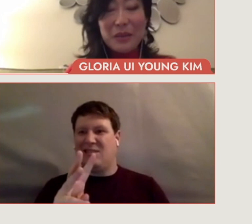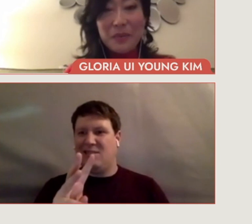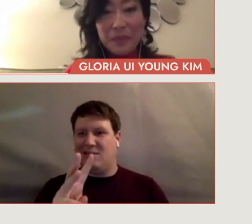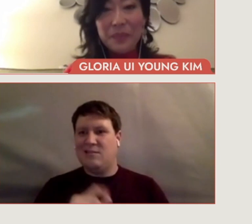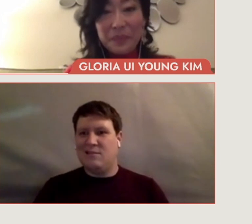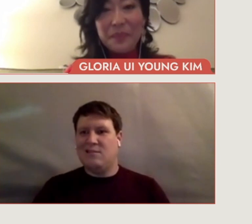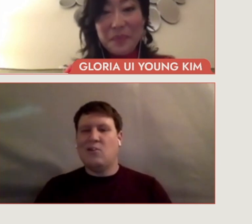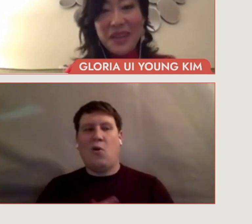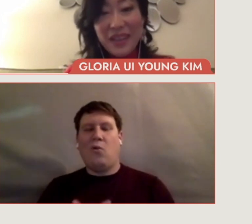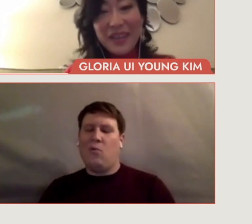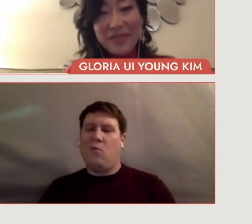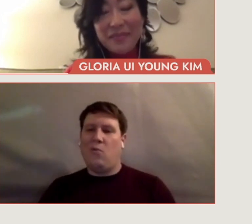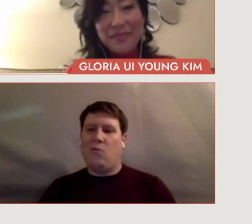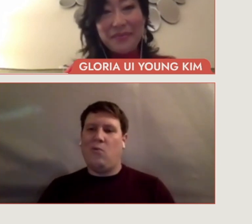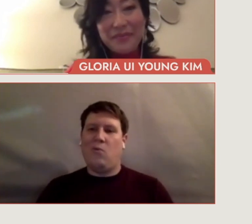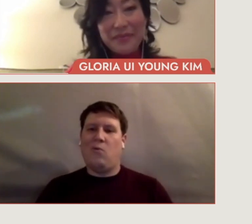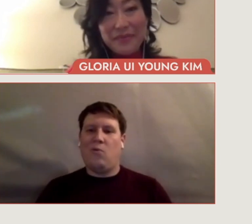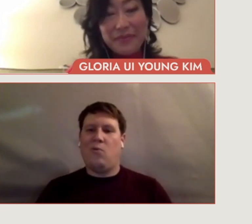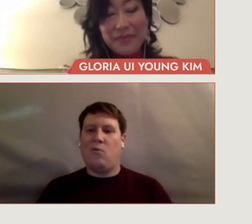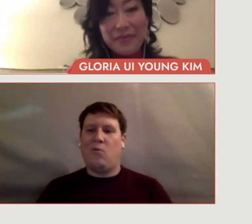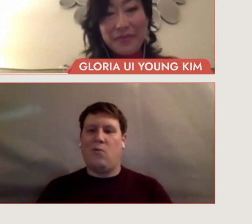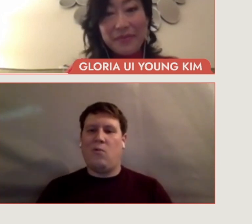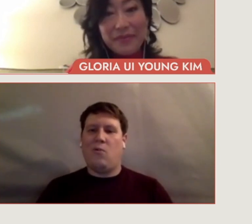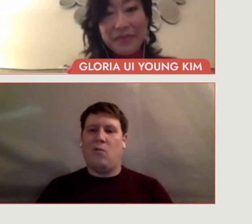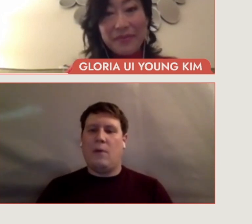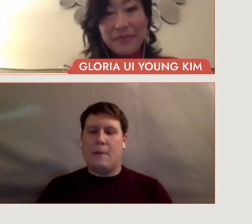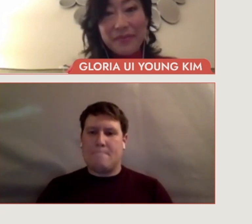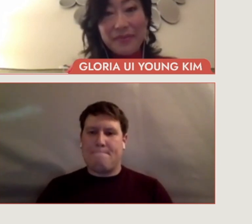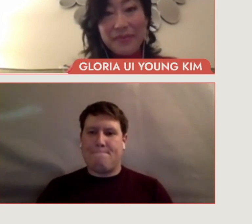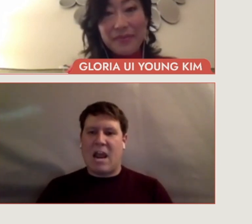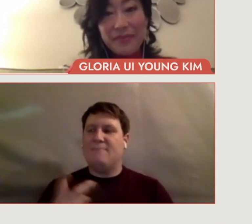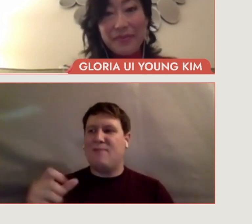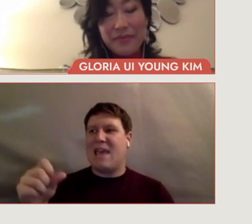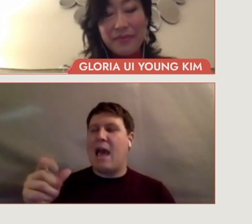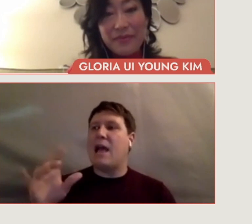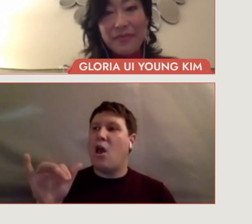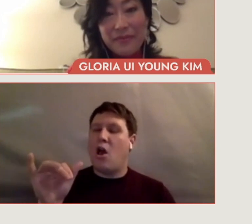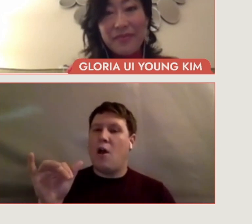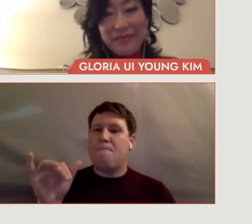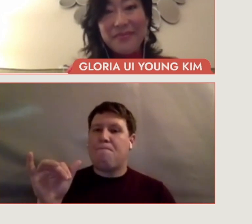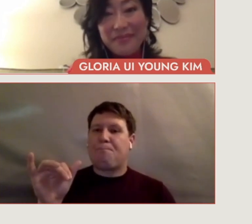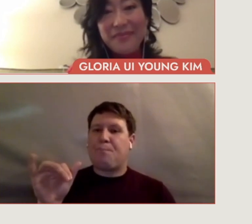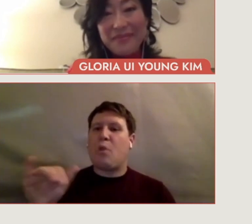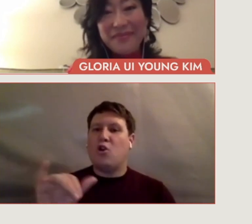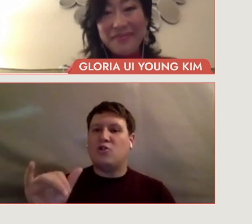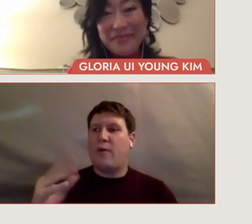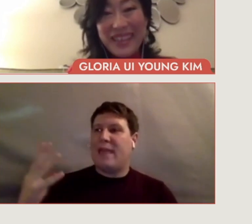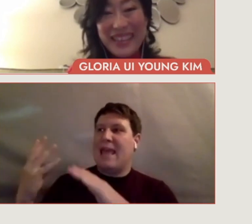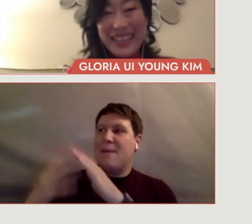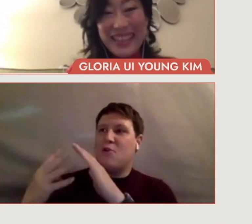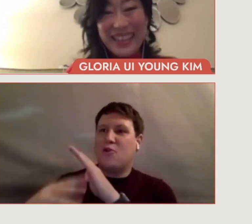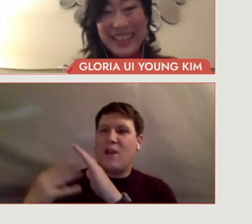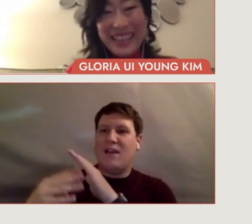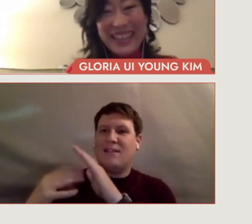So and you also definitely have the iconic immigrant Niagara Falls shot in the